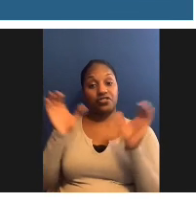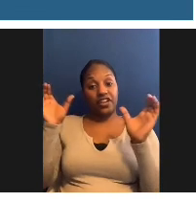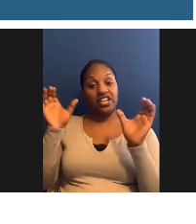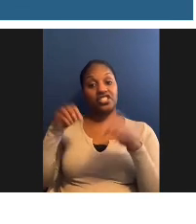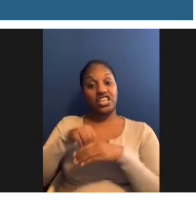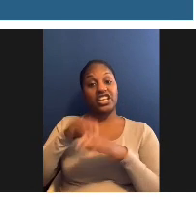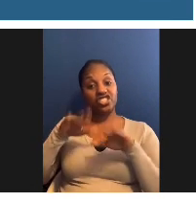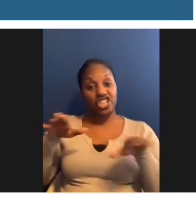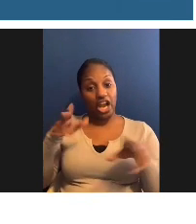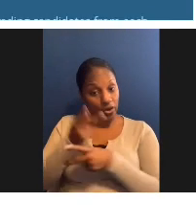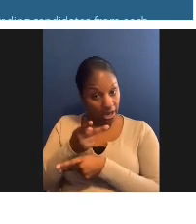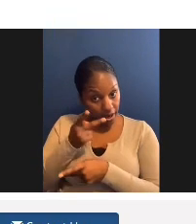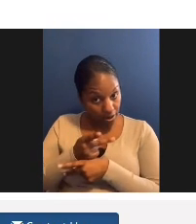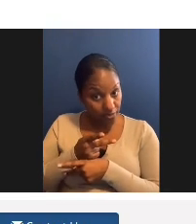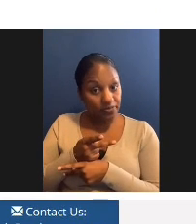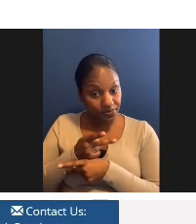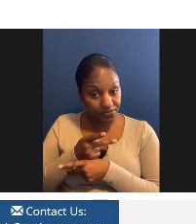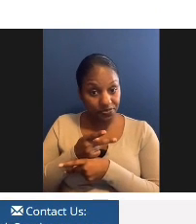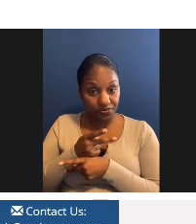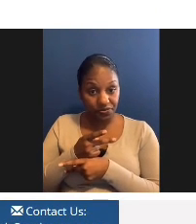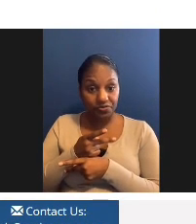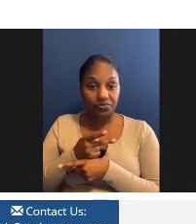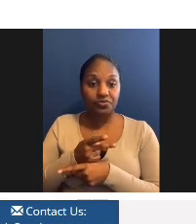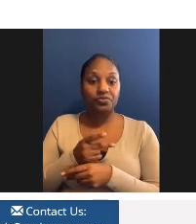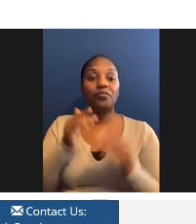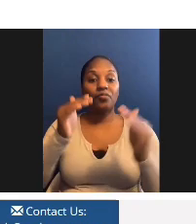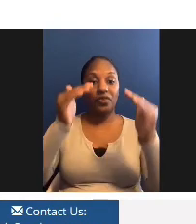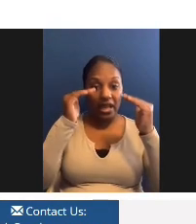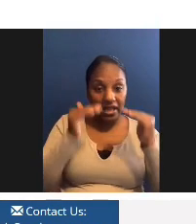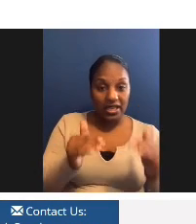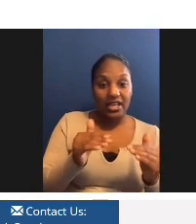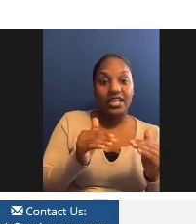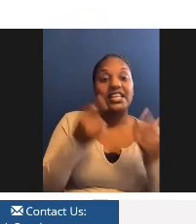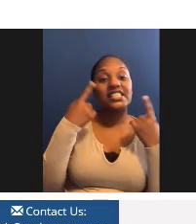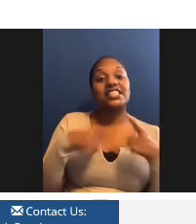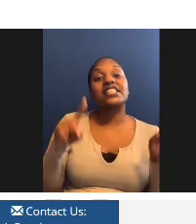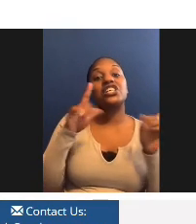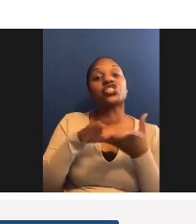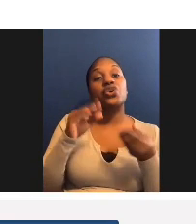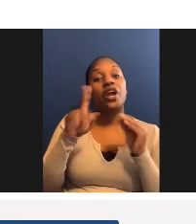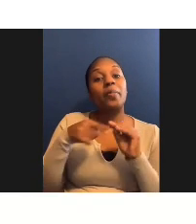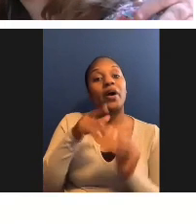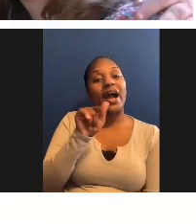childcare. And this is a success story about Adam.